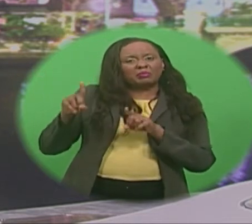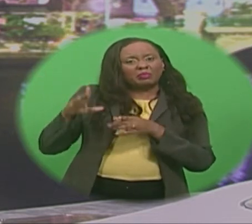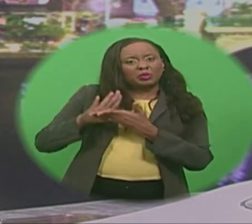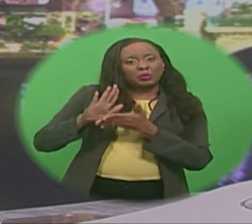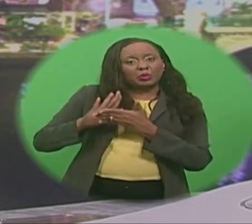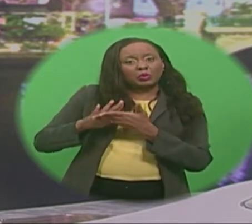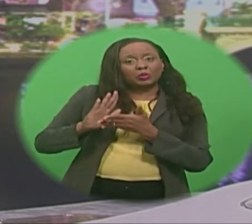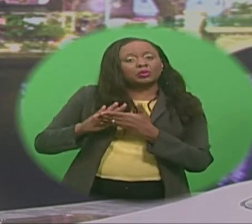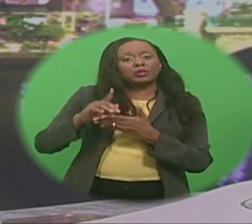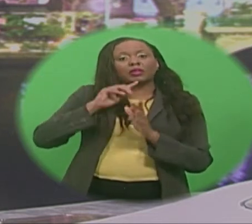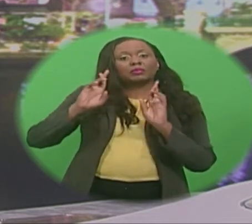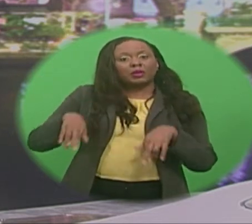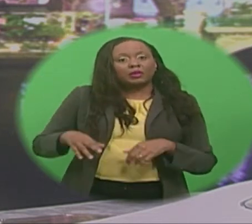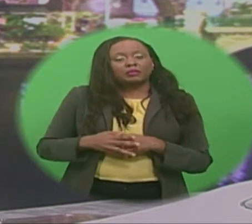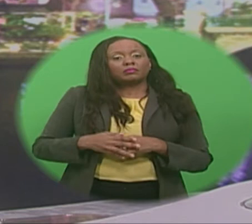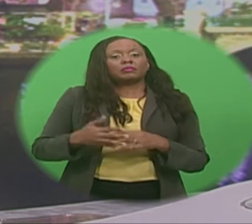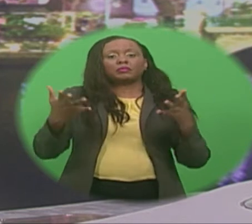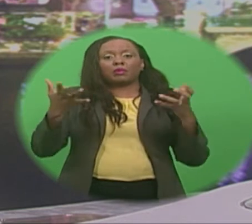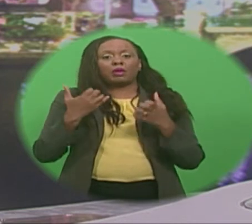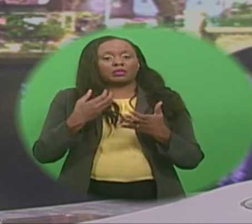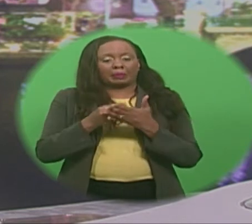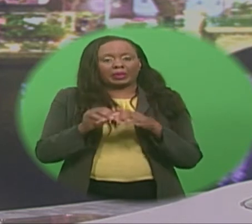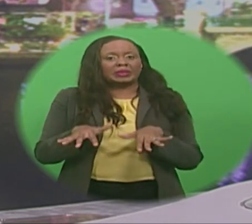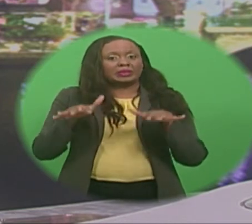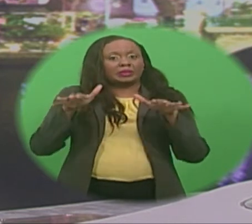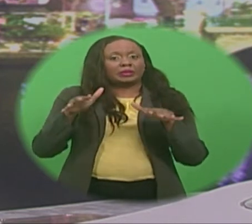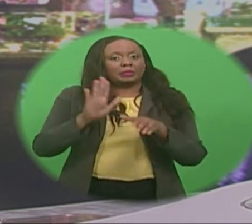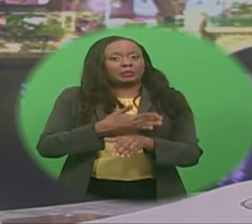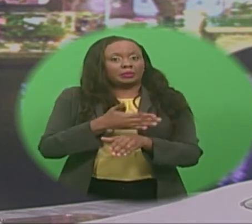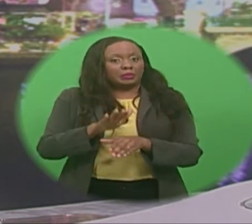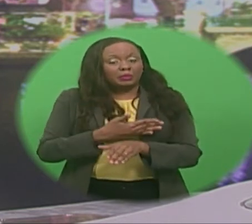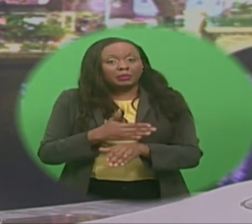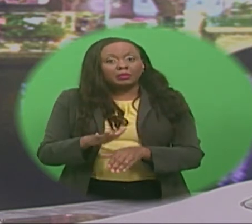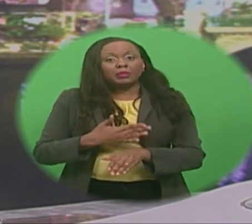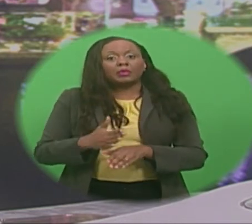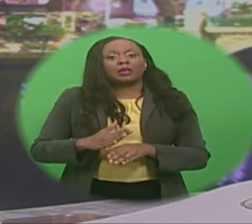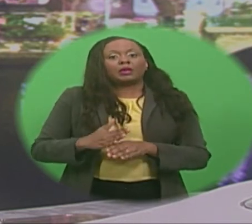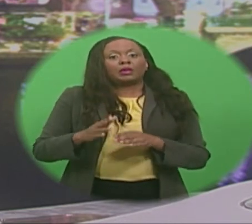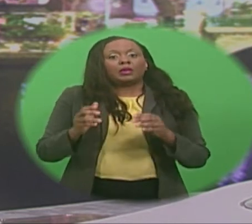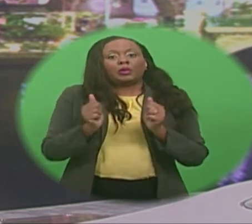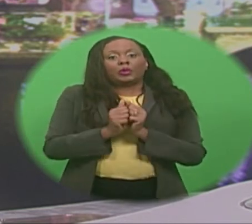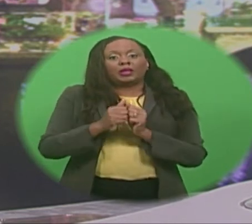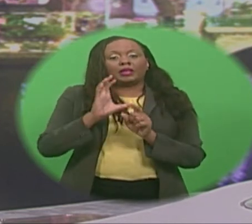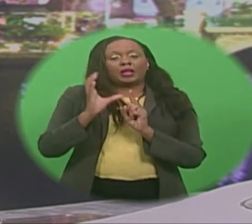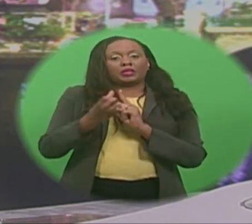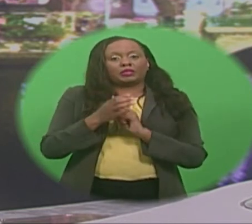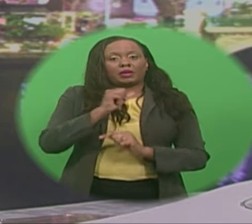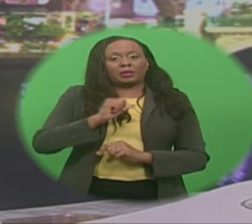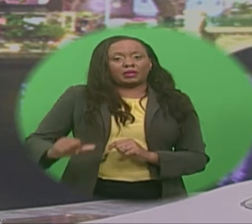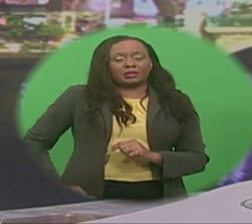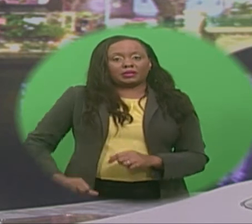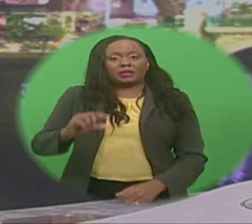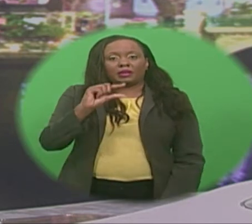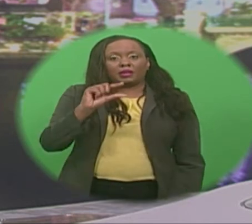during a press conference to announce a fundraising concert to be held by the association under the patronage of Cultural Ambassador